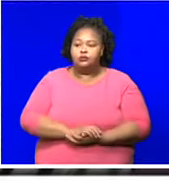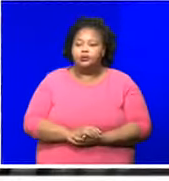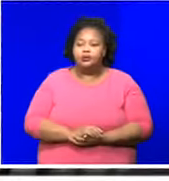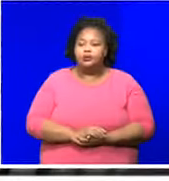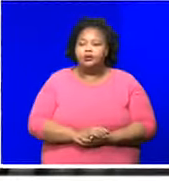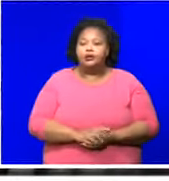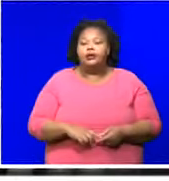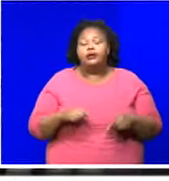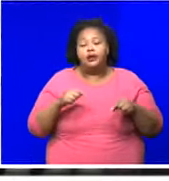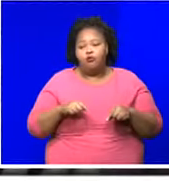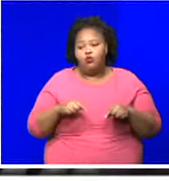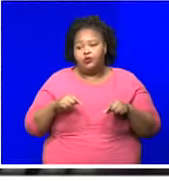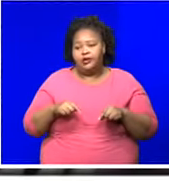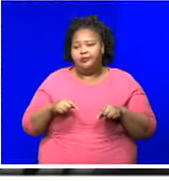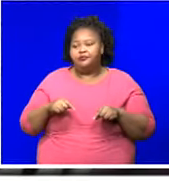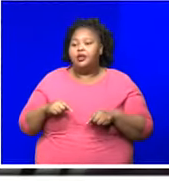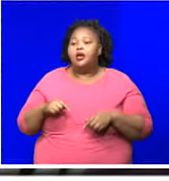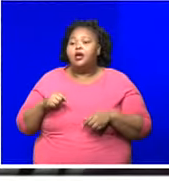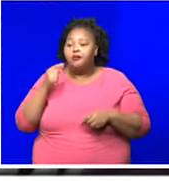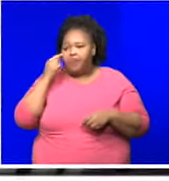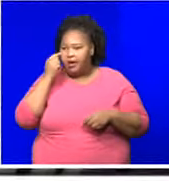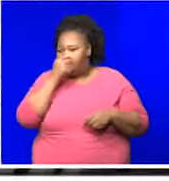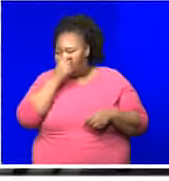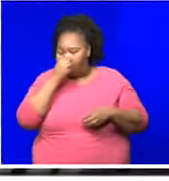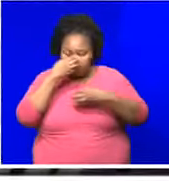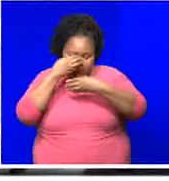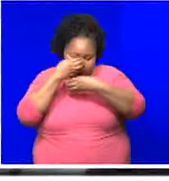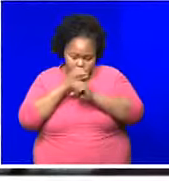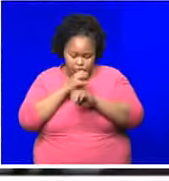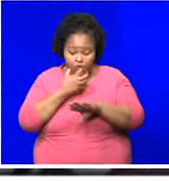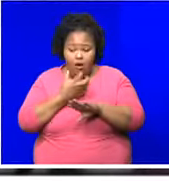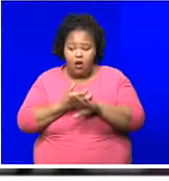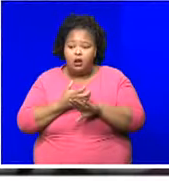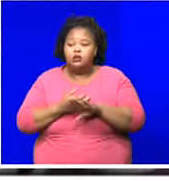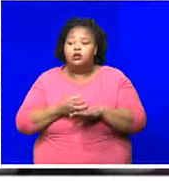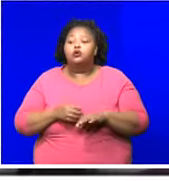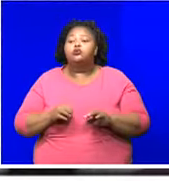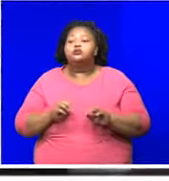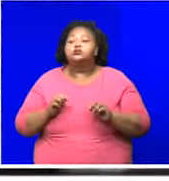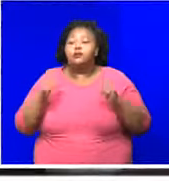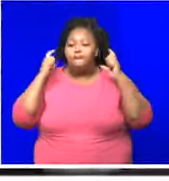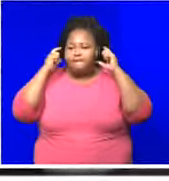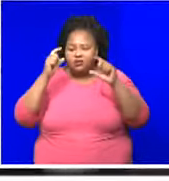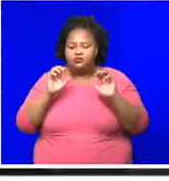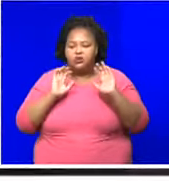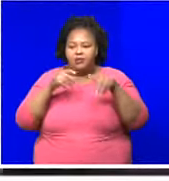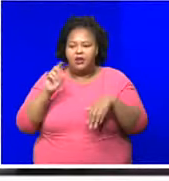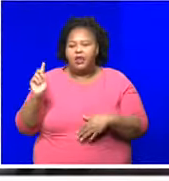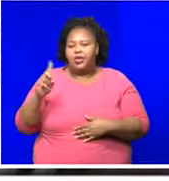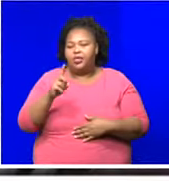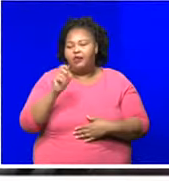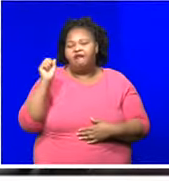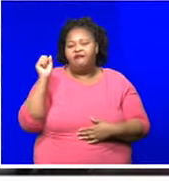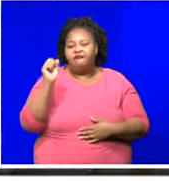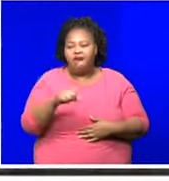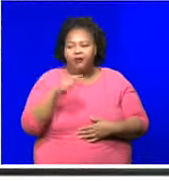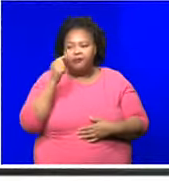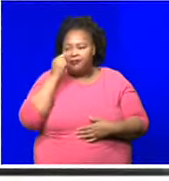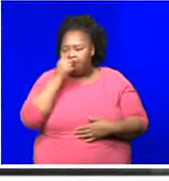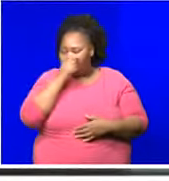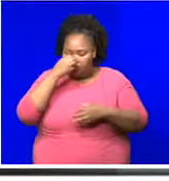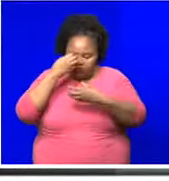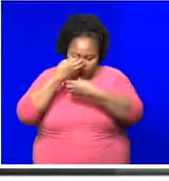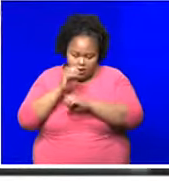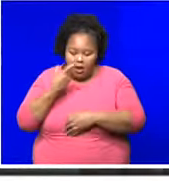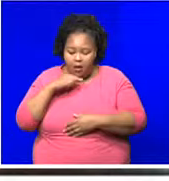uye ekhashani uyozama kulokhu uzana kuyo-checka khona amehlo but namuhla sikhonile kufika sibe baningi futhi ngale ndlela sibaningi ngayo. They